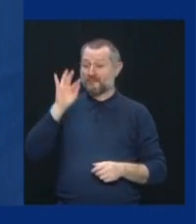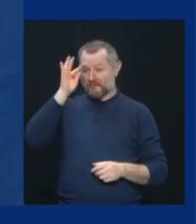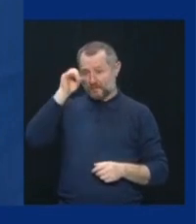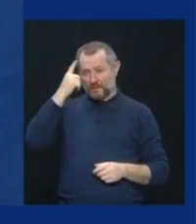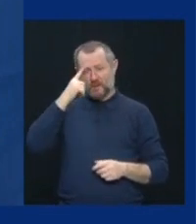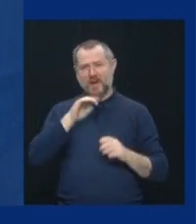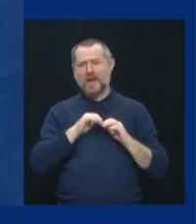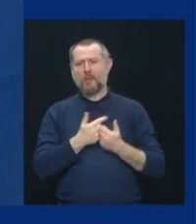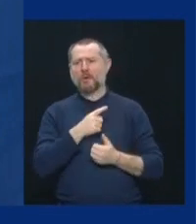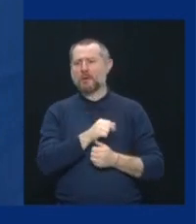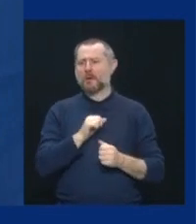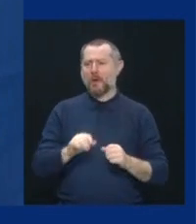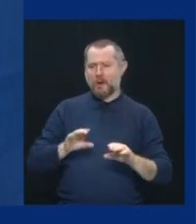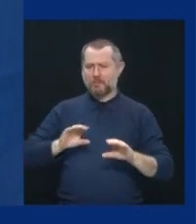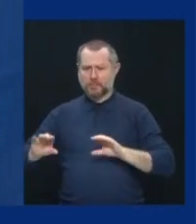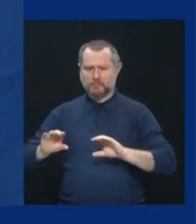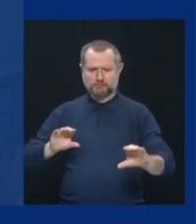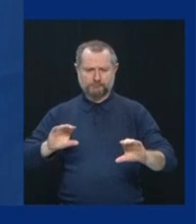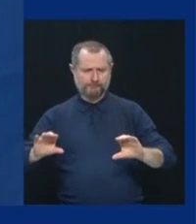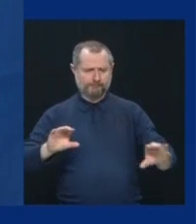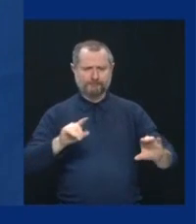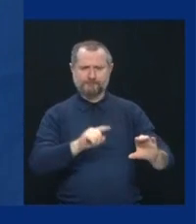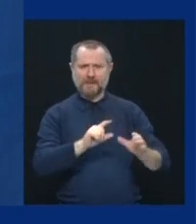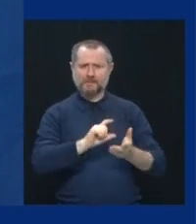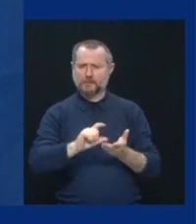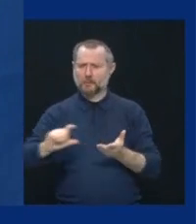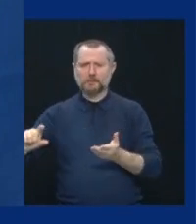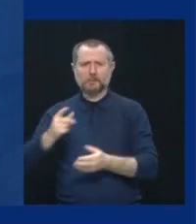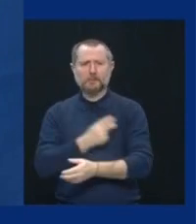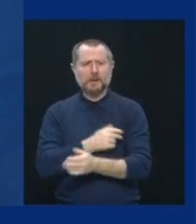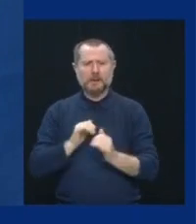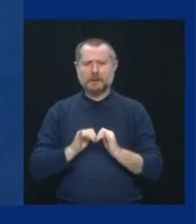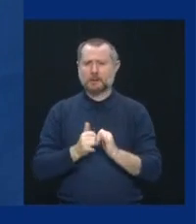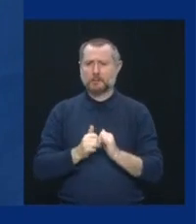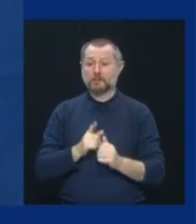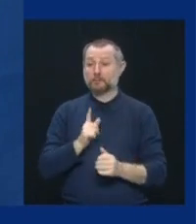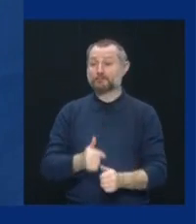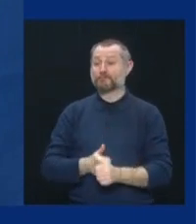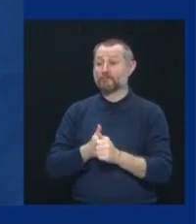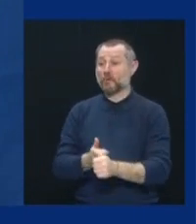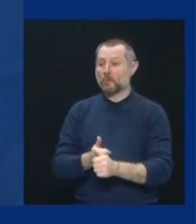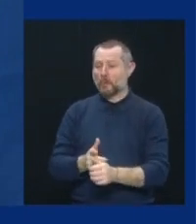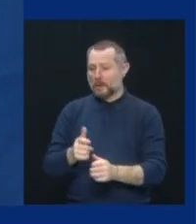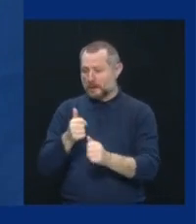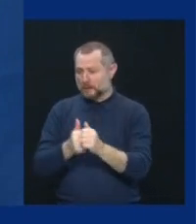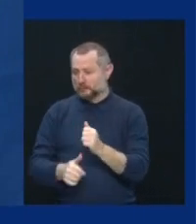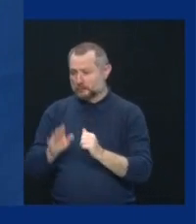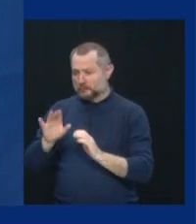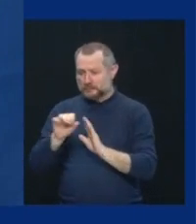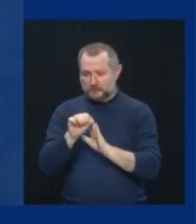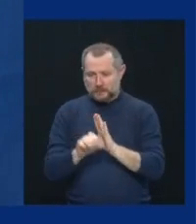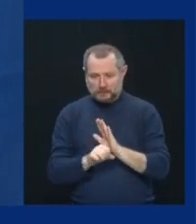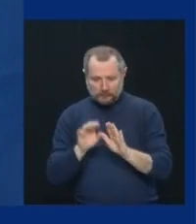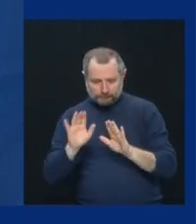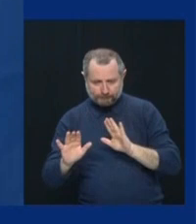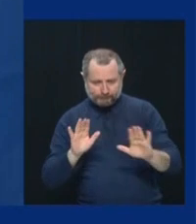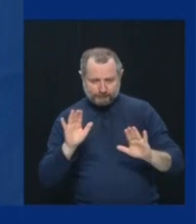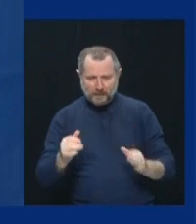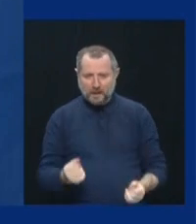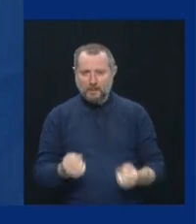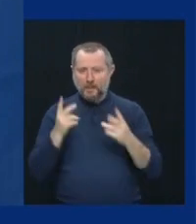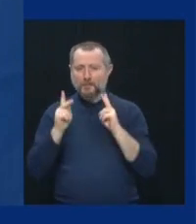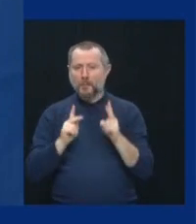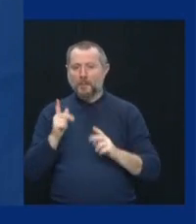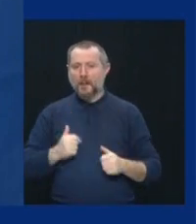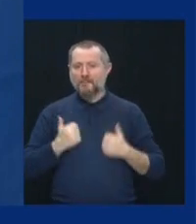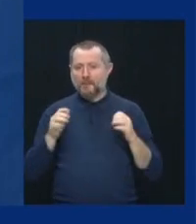allocate doses? The federal government allocates to states based on the population